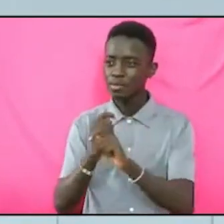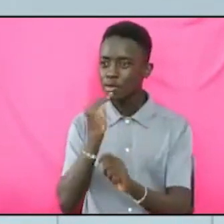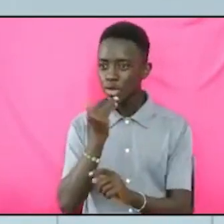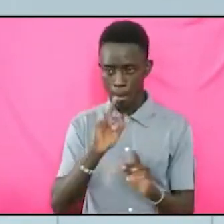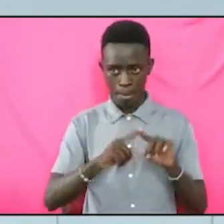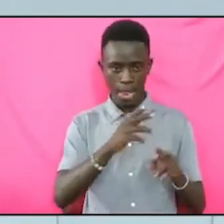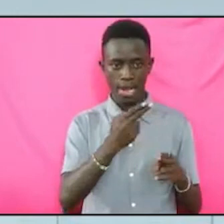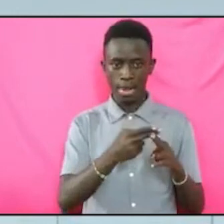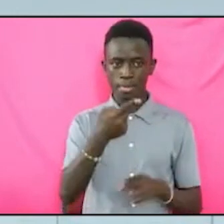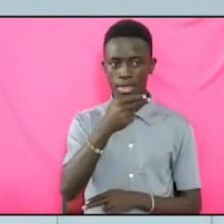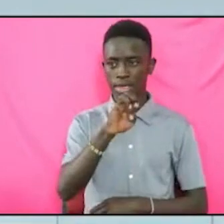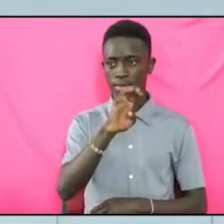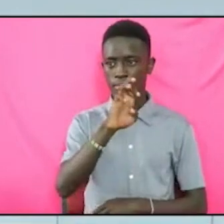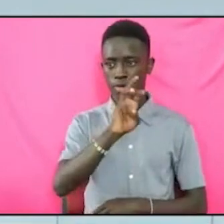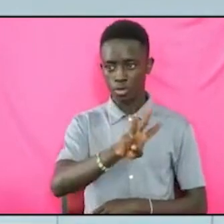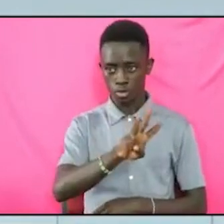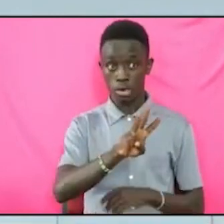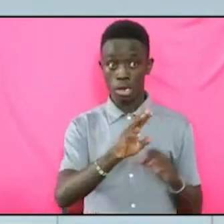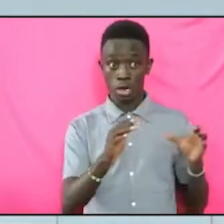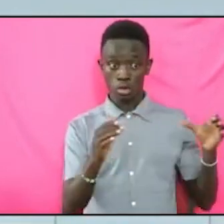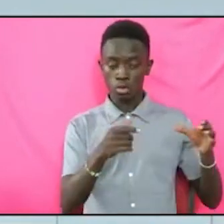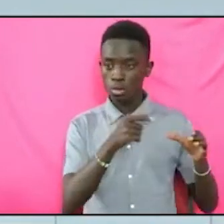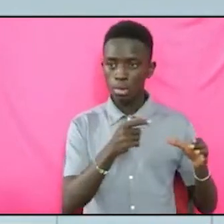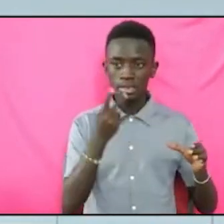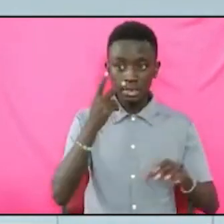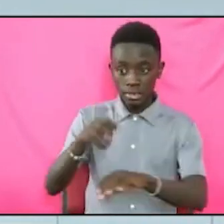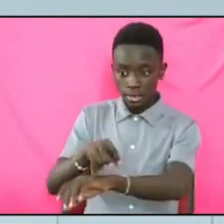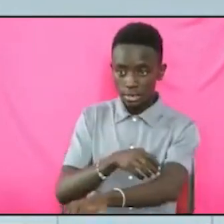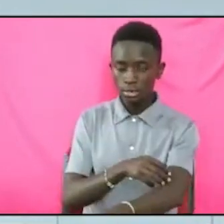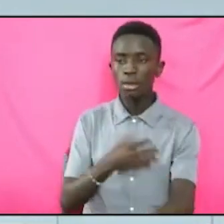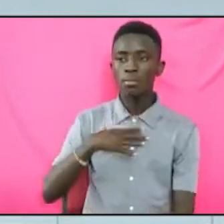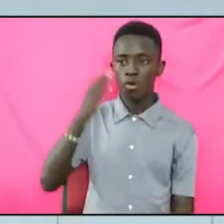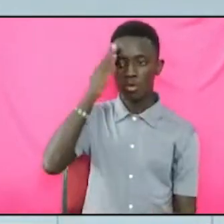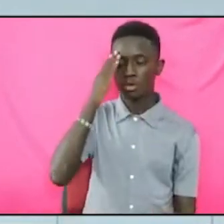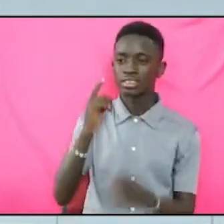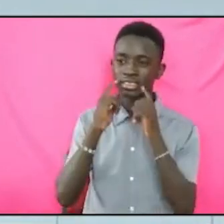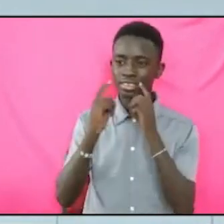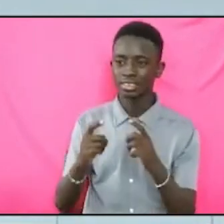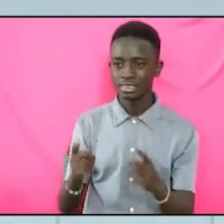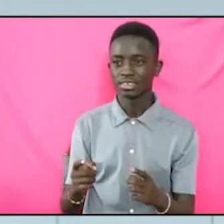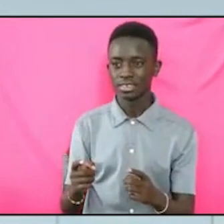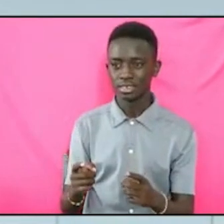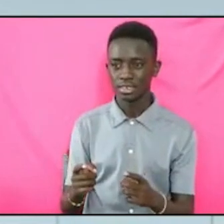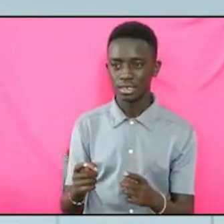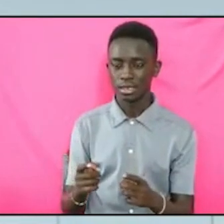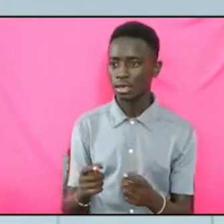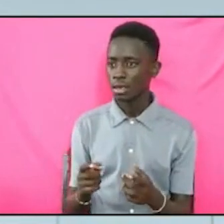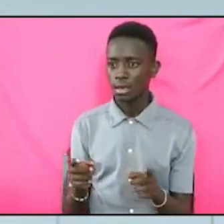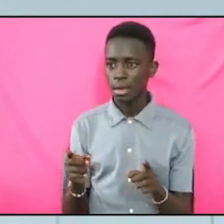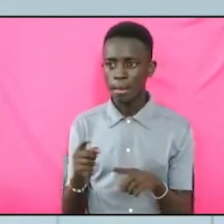to be thrown out of your community, and others were not as severe. So Naaman's case was not very